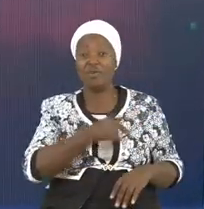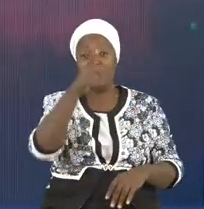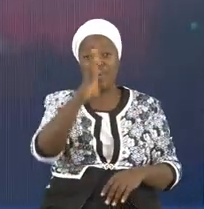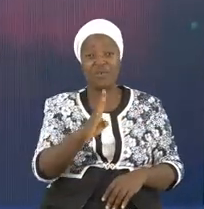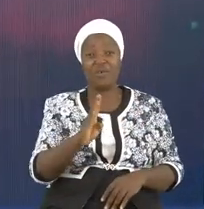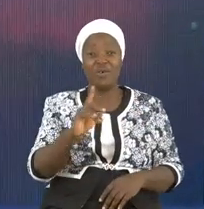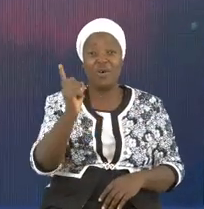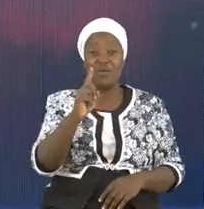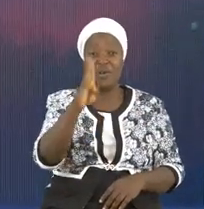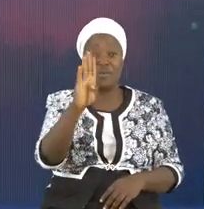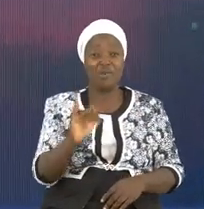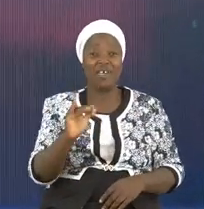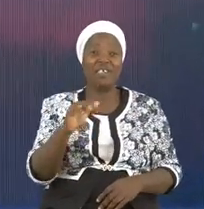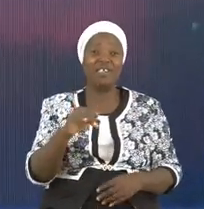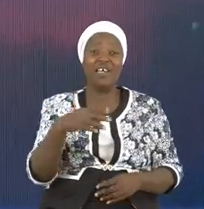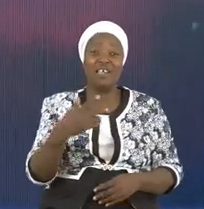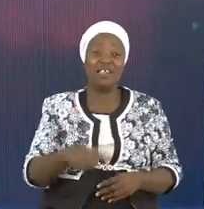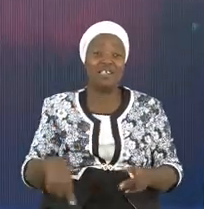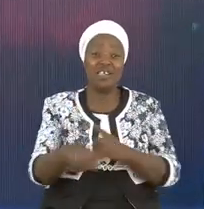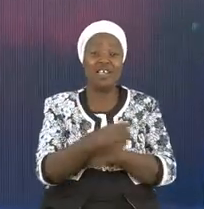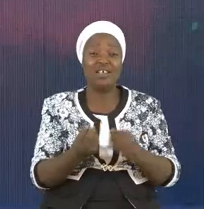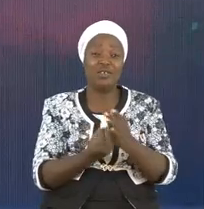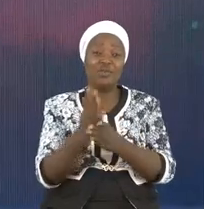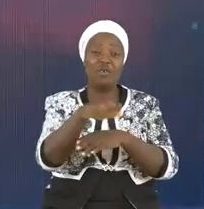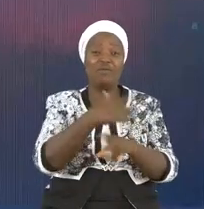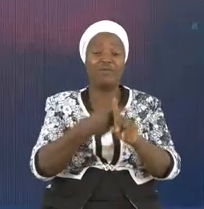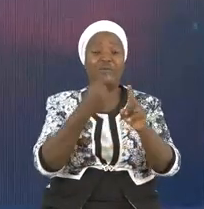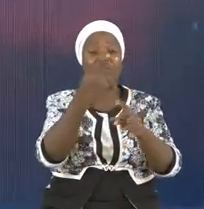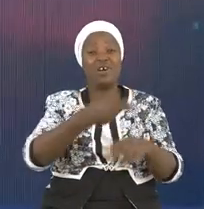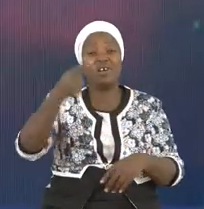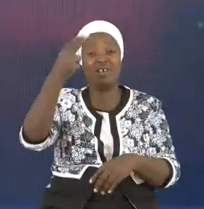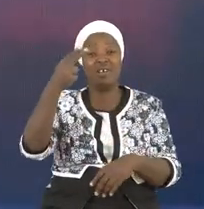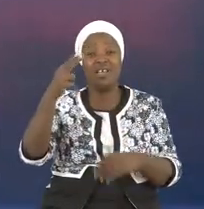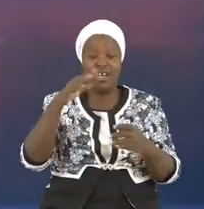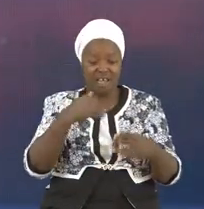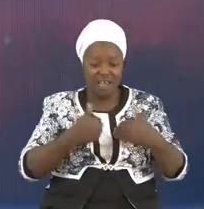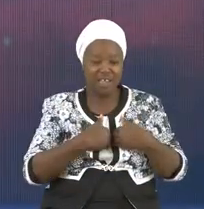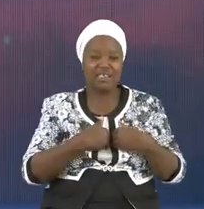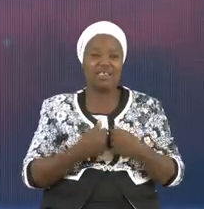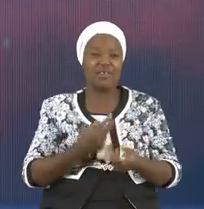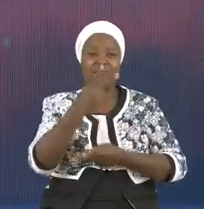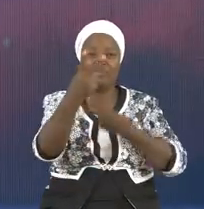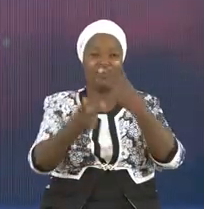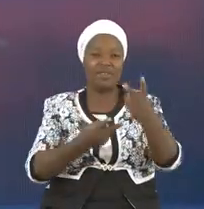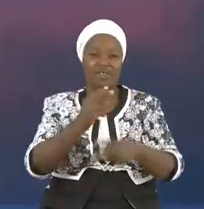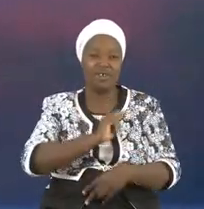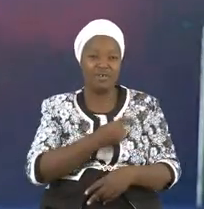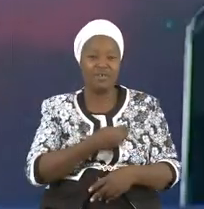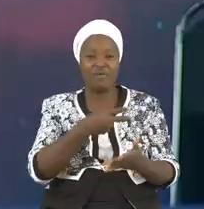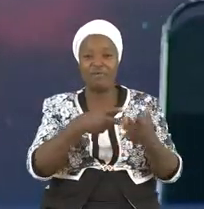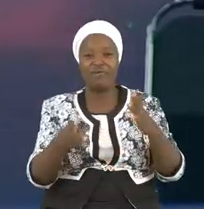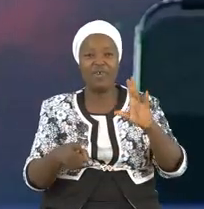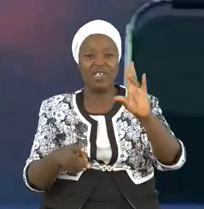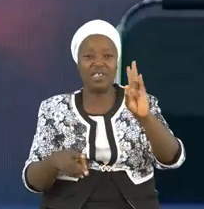day spring from on high has visited us. 79 now, to